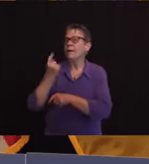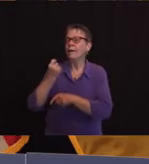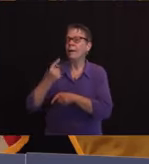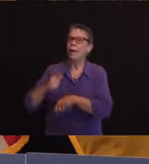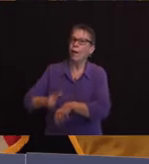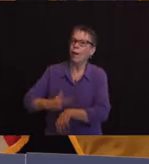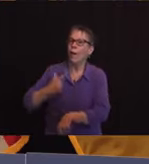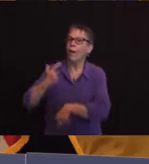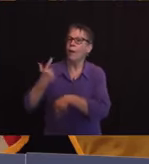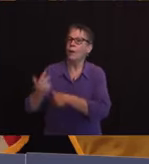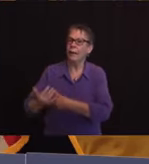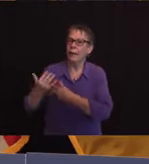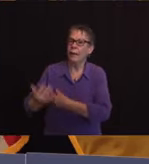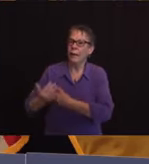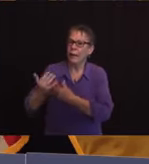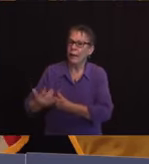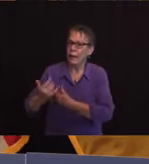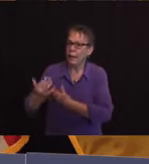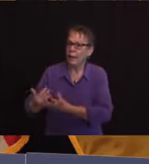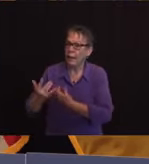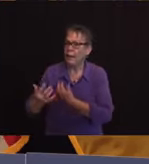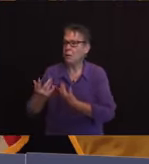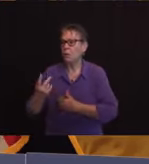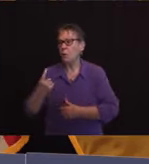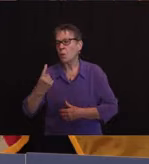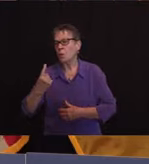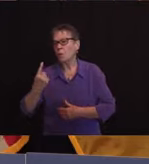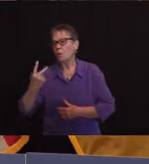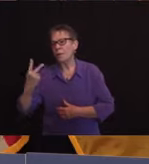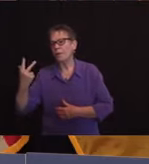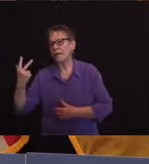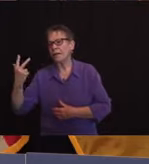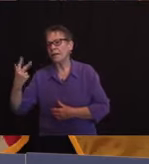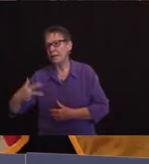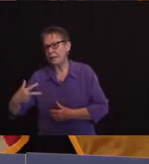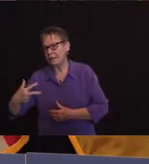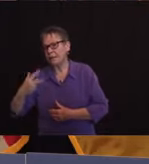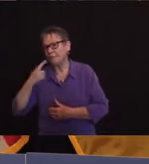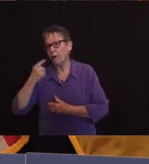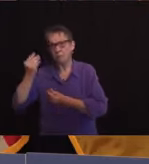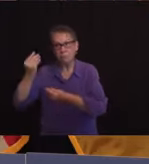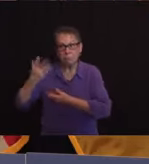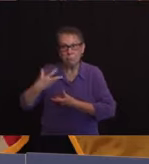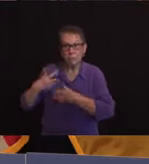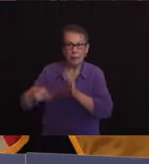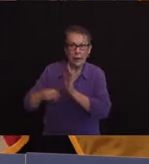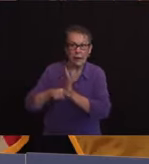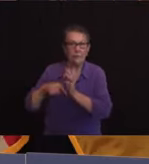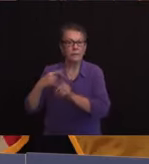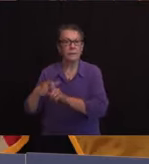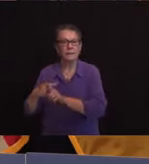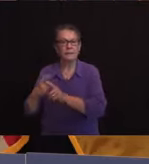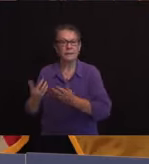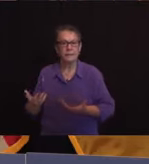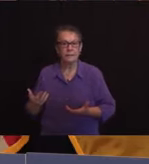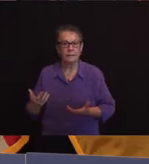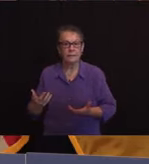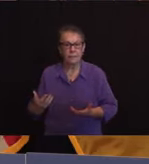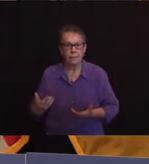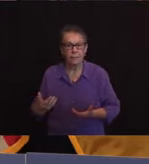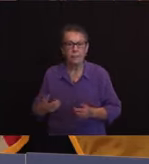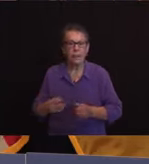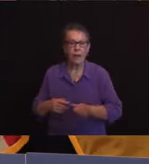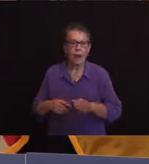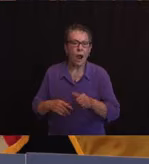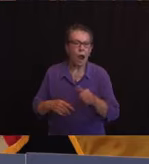from 1 to 3 days from when the sample is done. The step up from that is the sequencing. That's where they take the actual virus and they break it